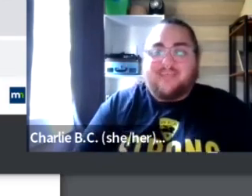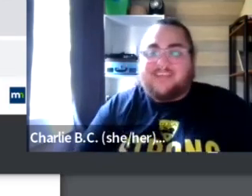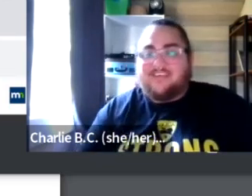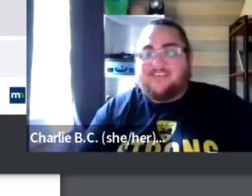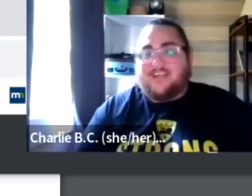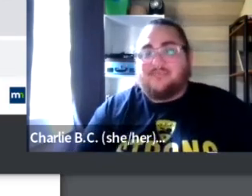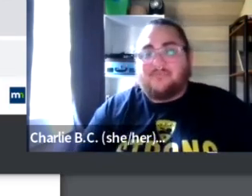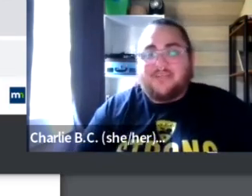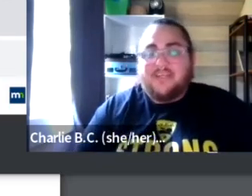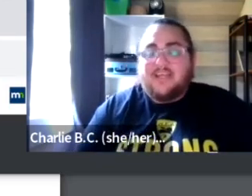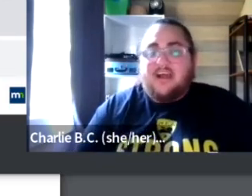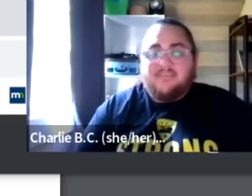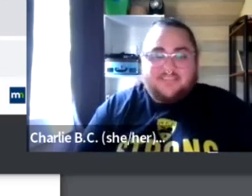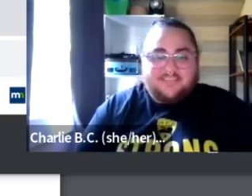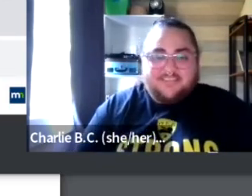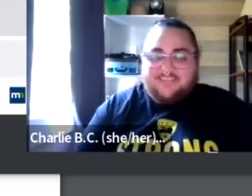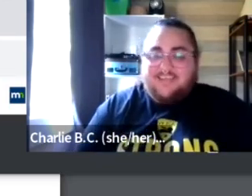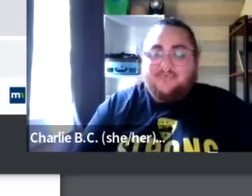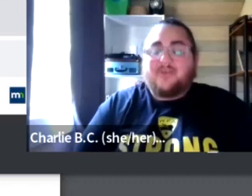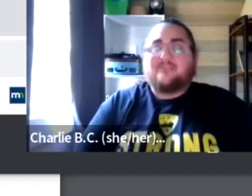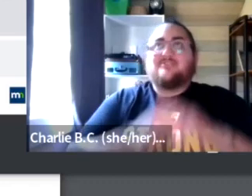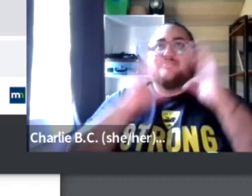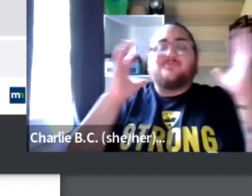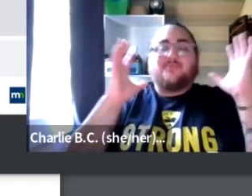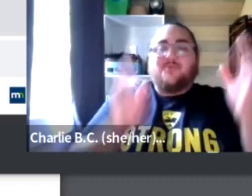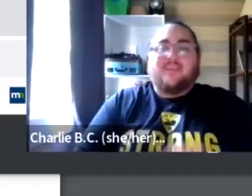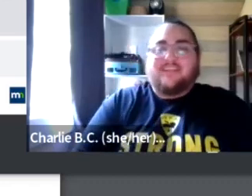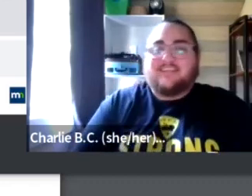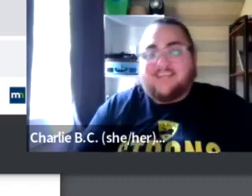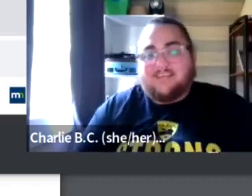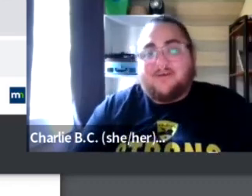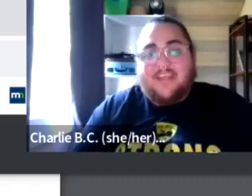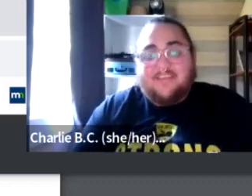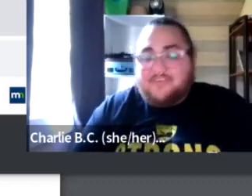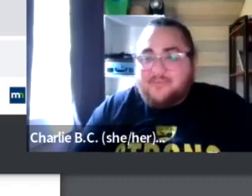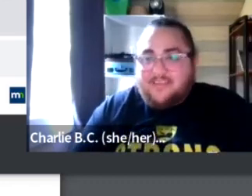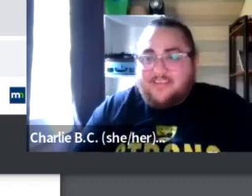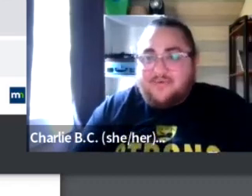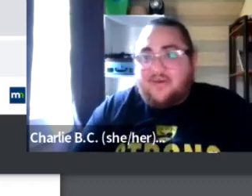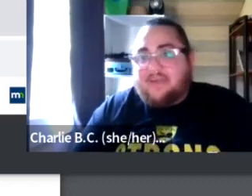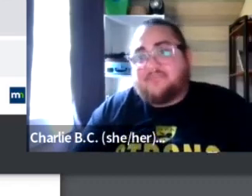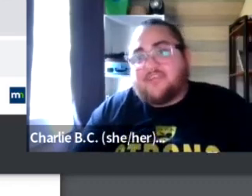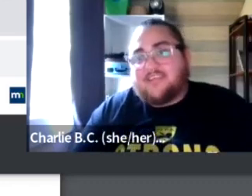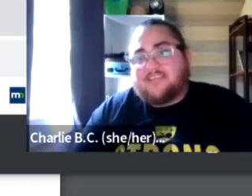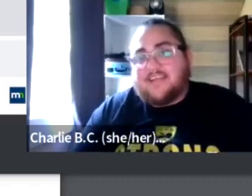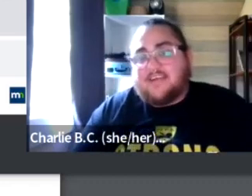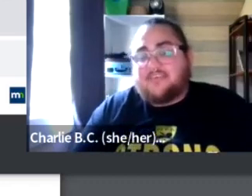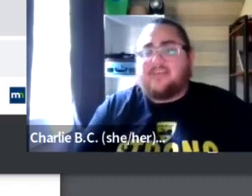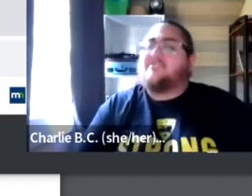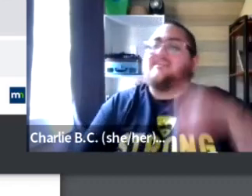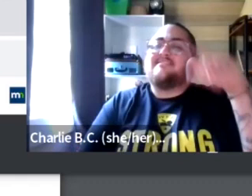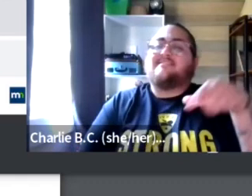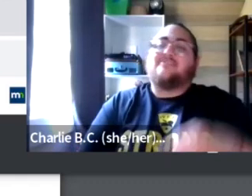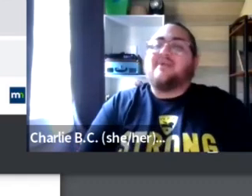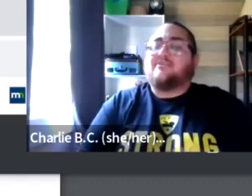to make it understandable. But obviously, we are super open and excited about any feedback that you all have. If you check this guide out and